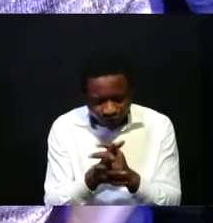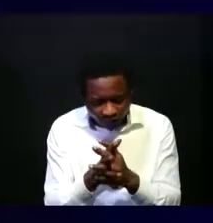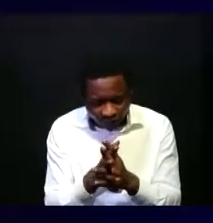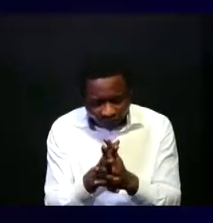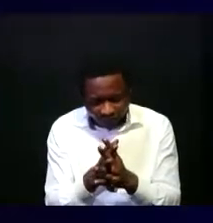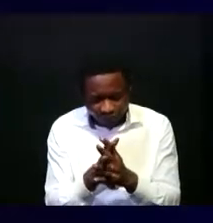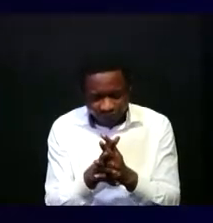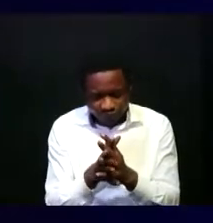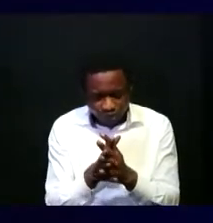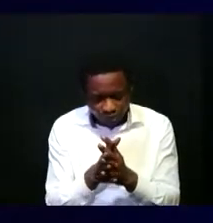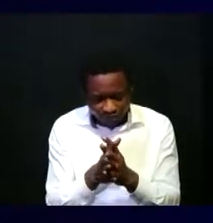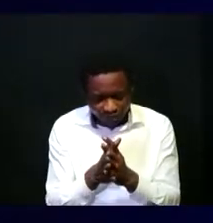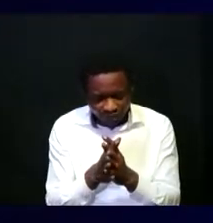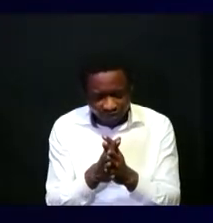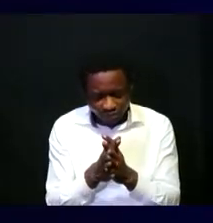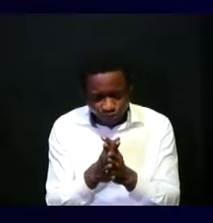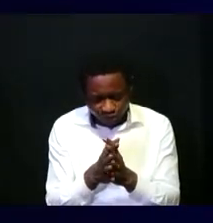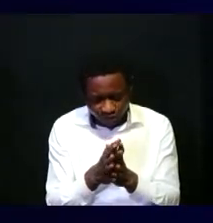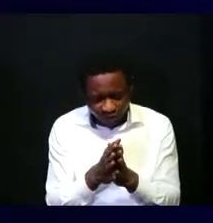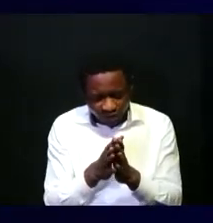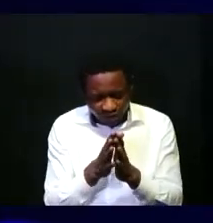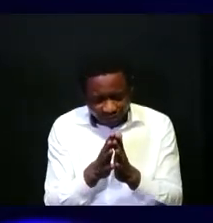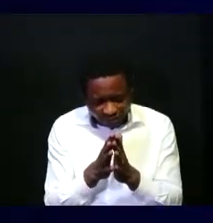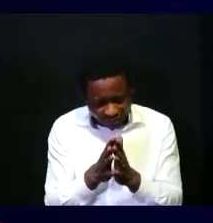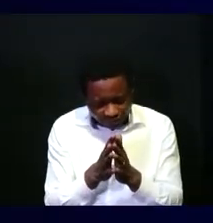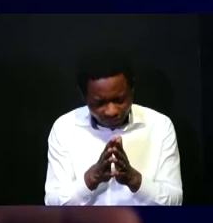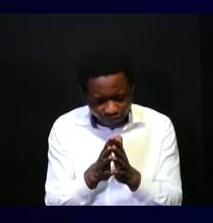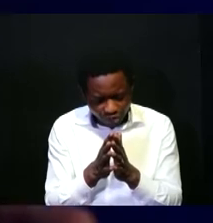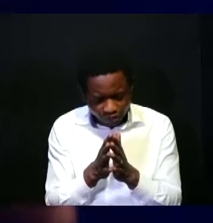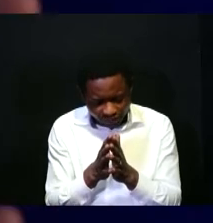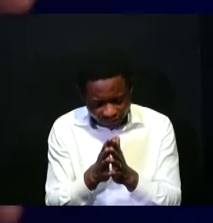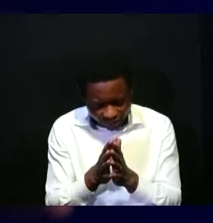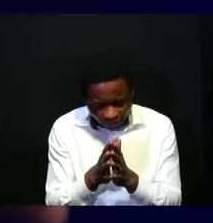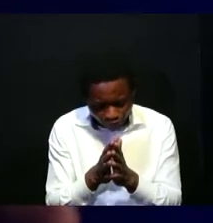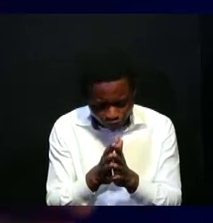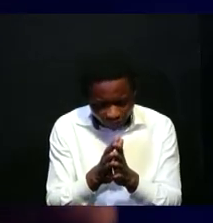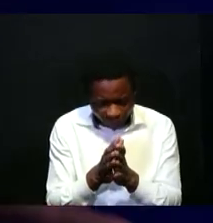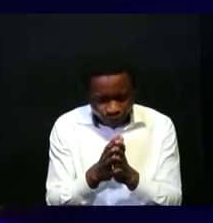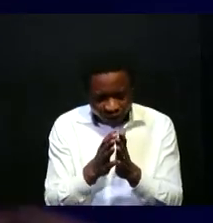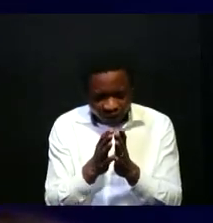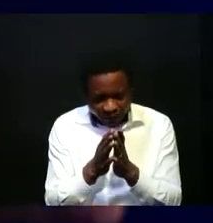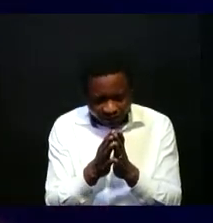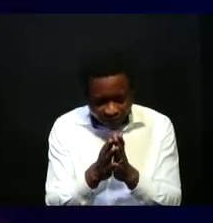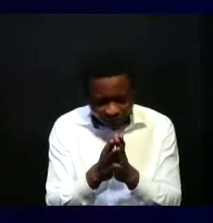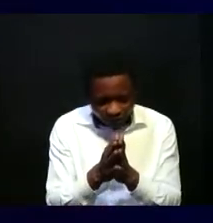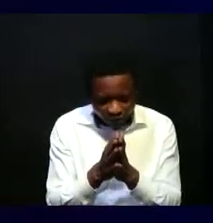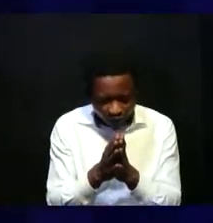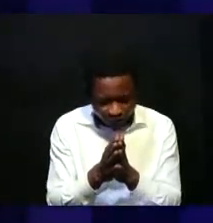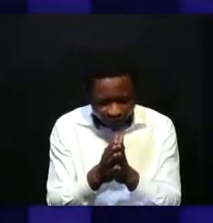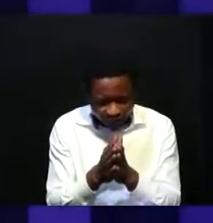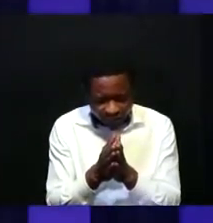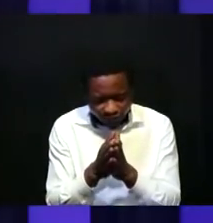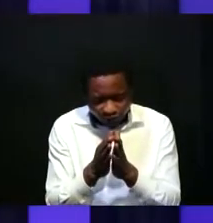Lord, tap your hearts. Minister grace unto their hearts, O Lord. And let the hearts of our couples, O God,